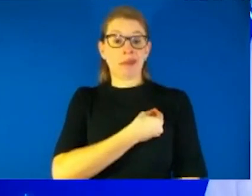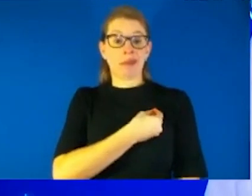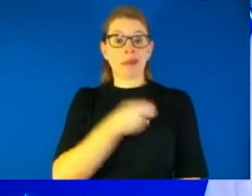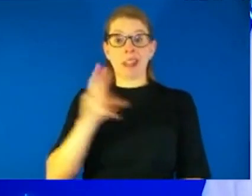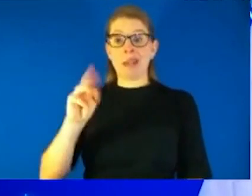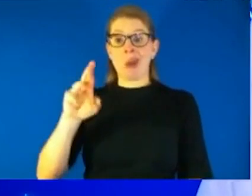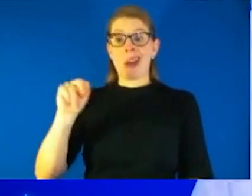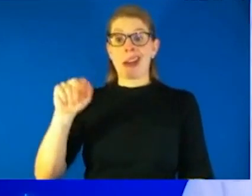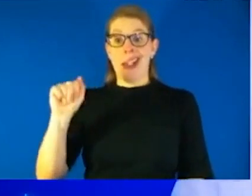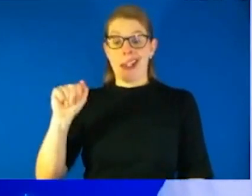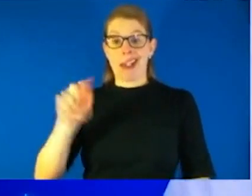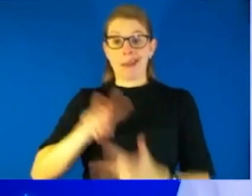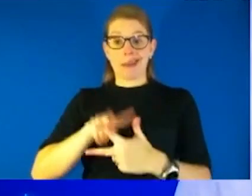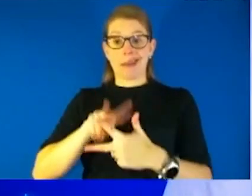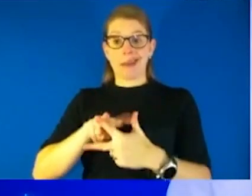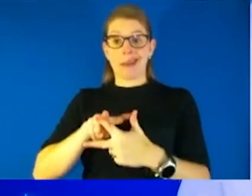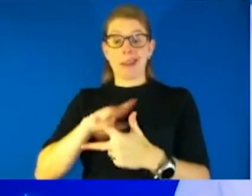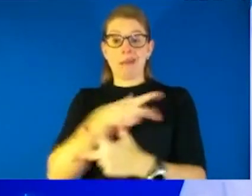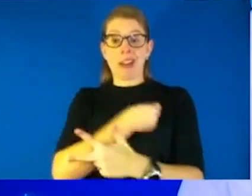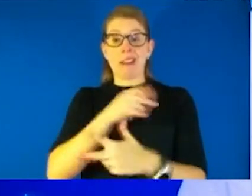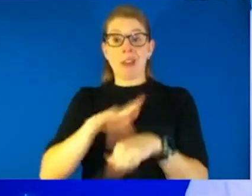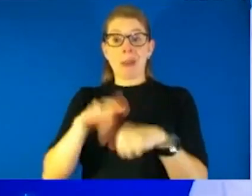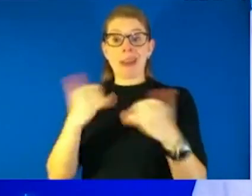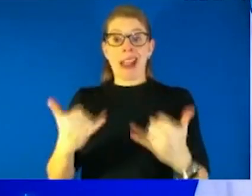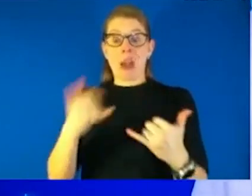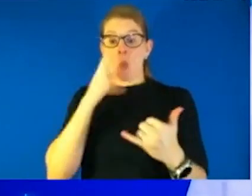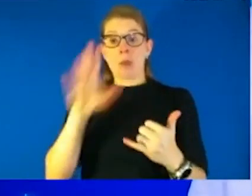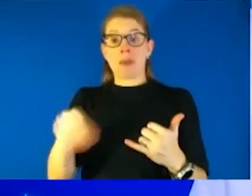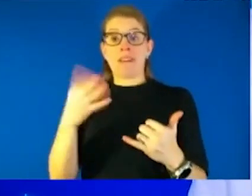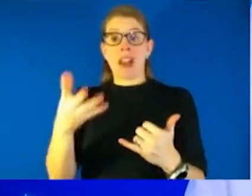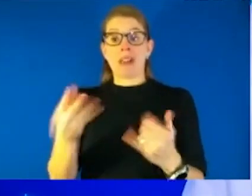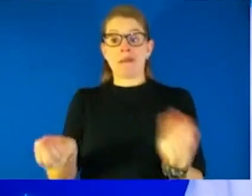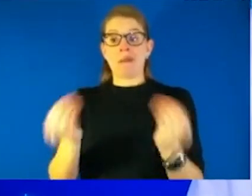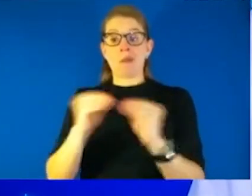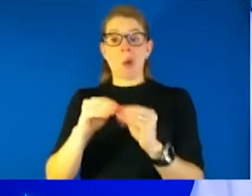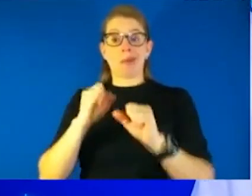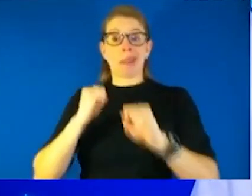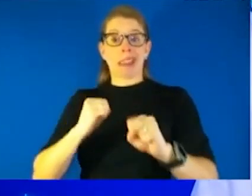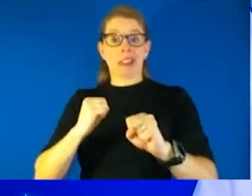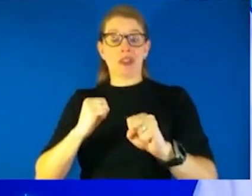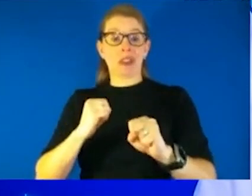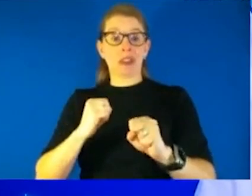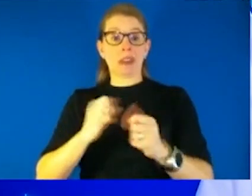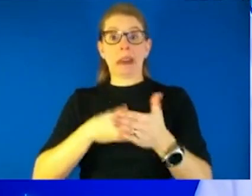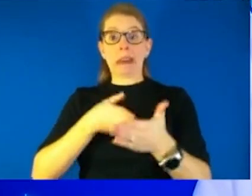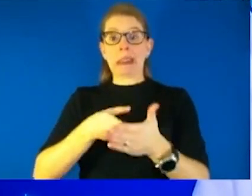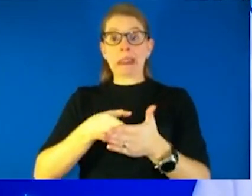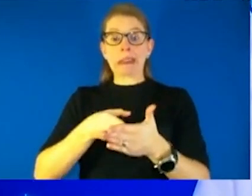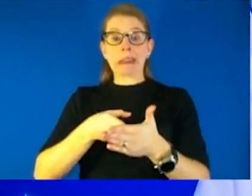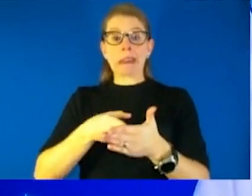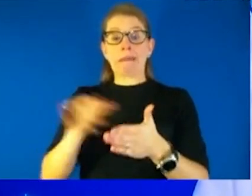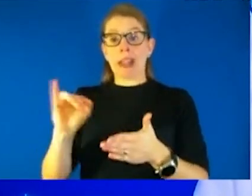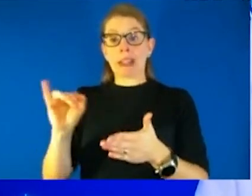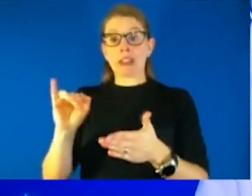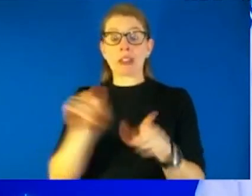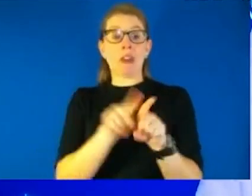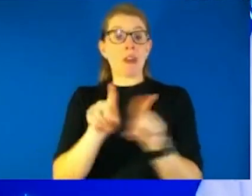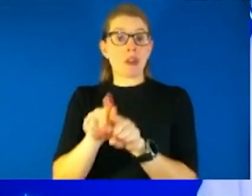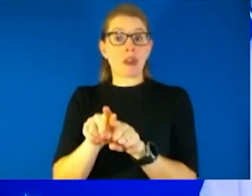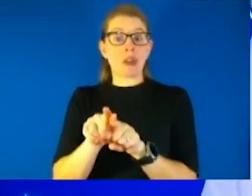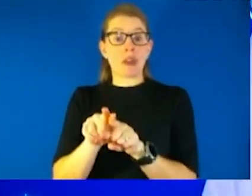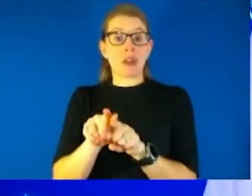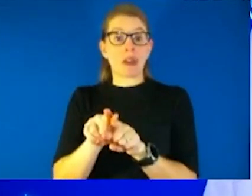vaccines that are available now is going to provide you further protection against infection, but also, and of